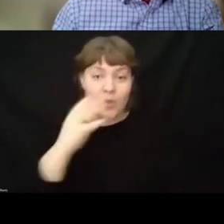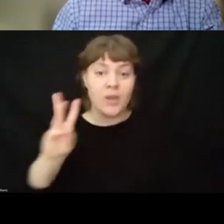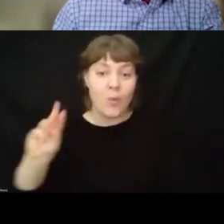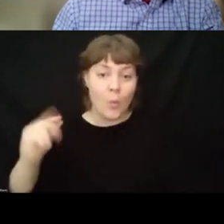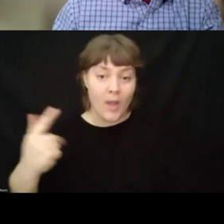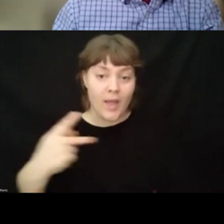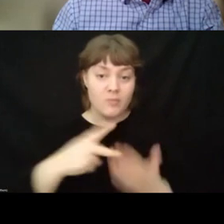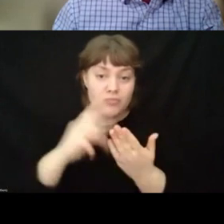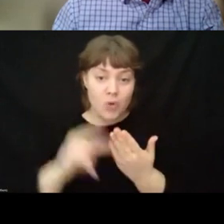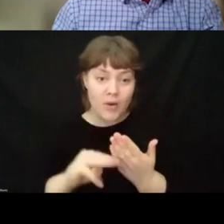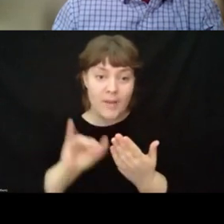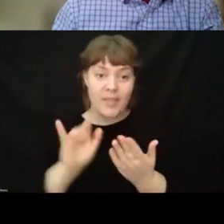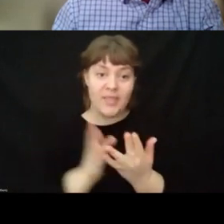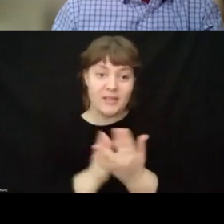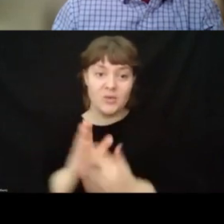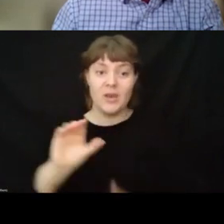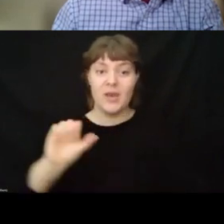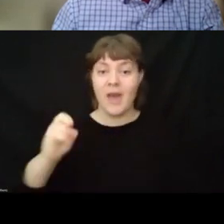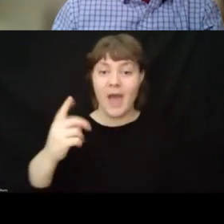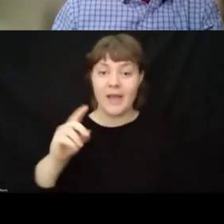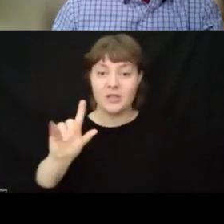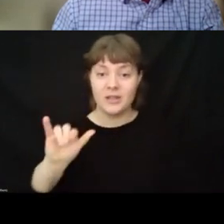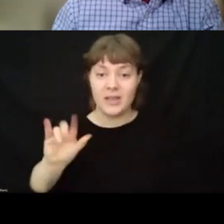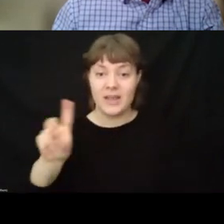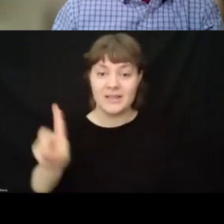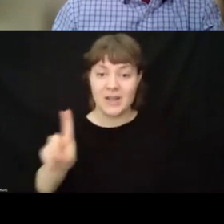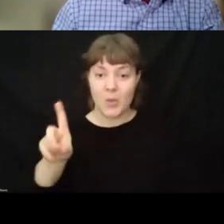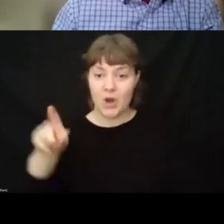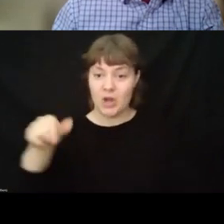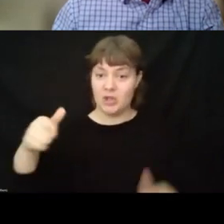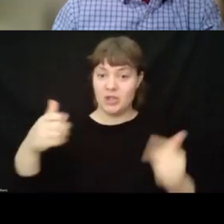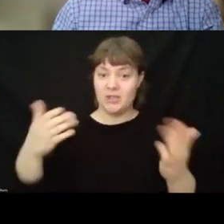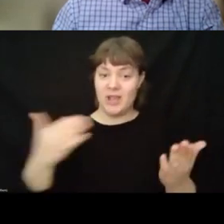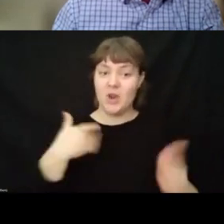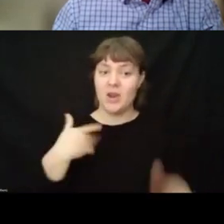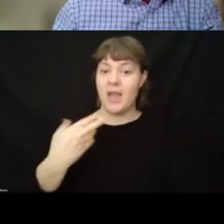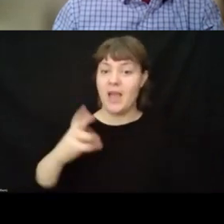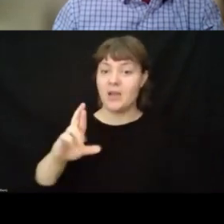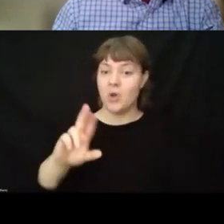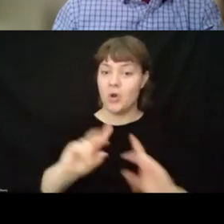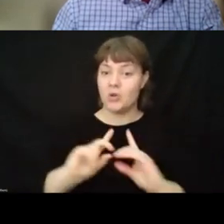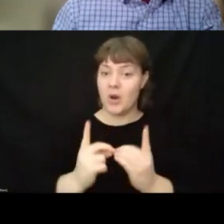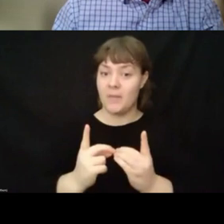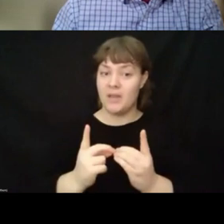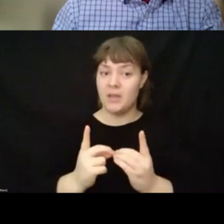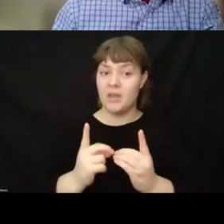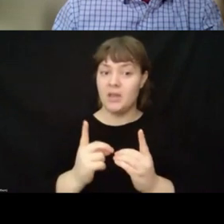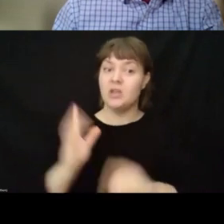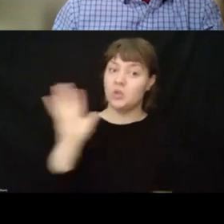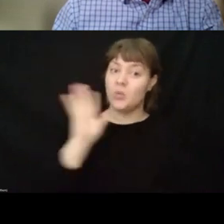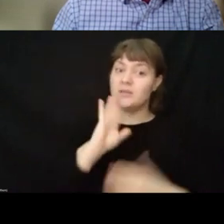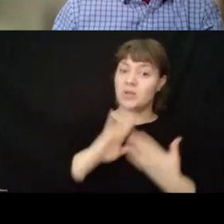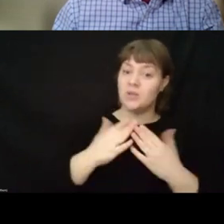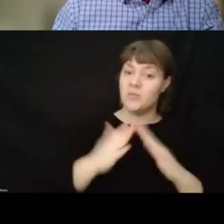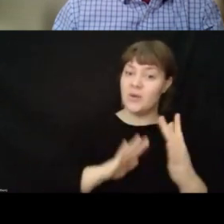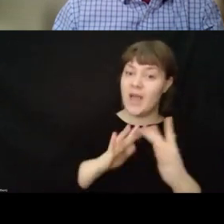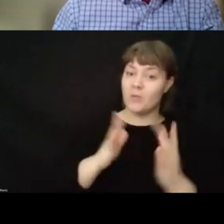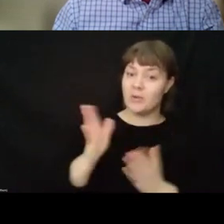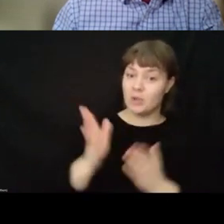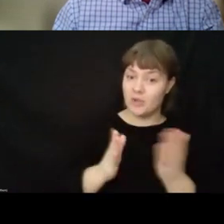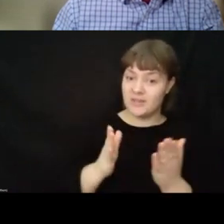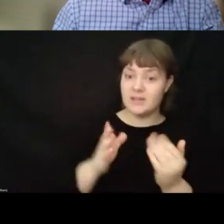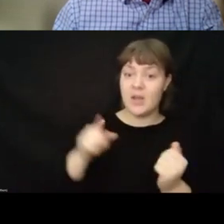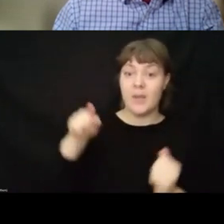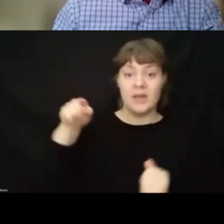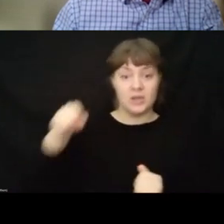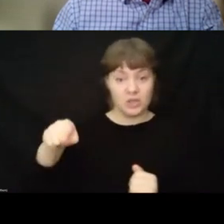ran through Ashley Derenbecker. She's here in our human resources department. She used to be within community outreach services, but she